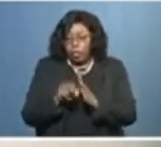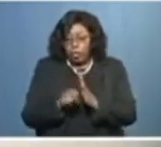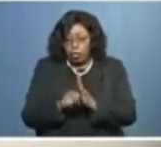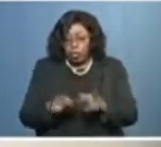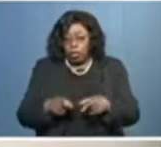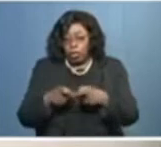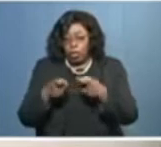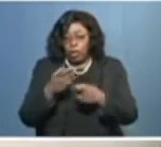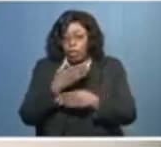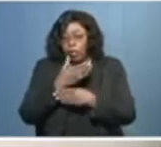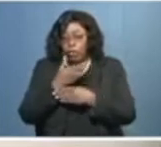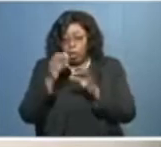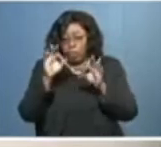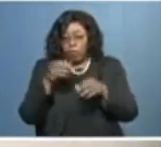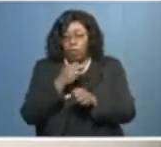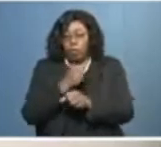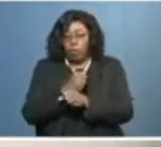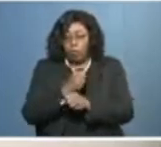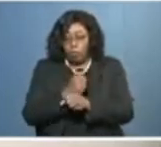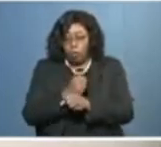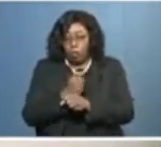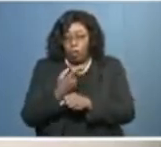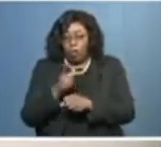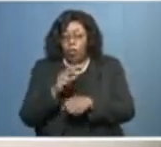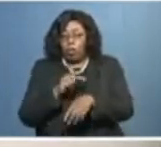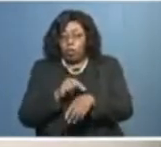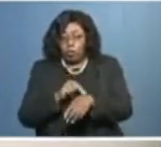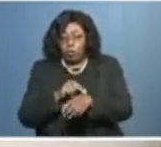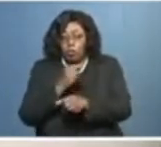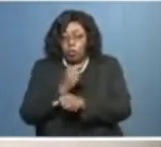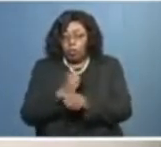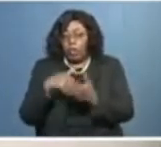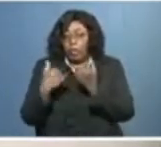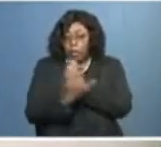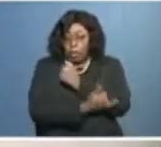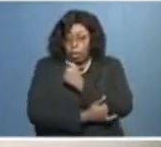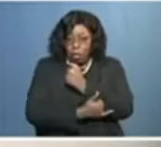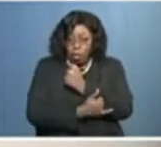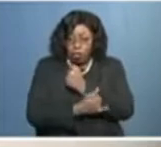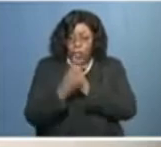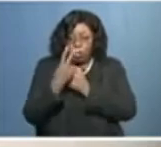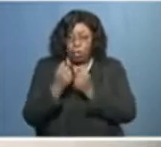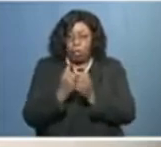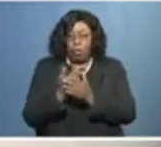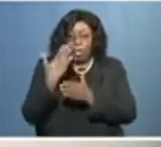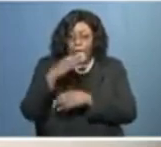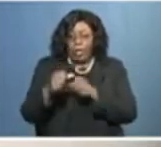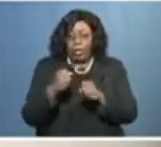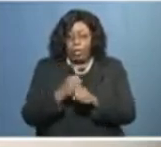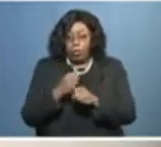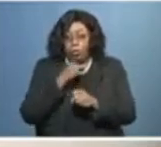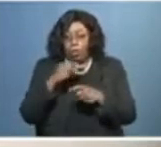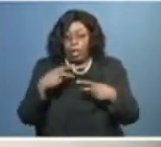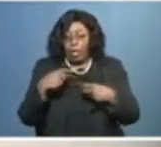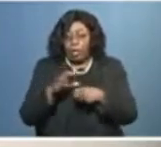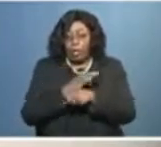a modern framework for nurses and midwives in the country. We've seen instances over the course of the last year where we do have a shortage in nurses